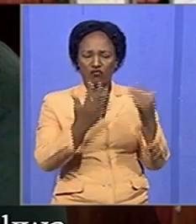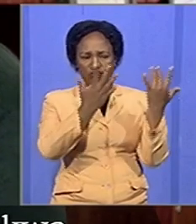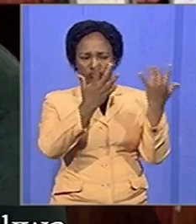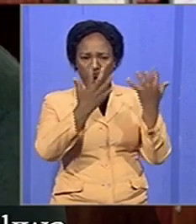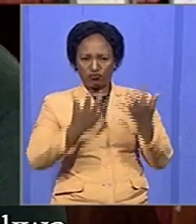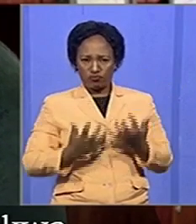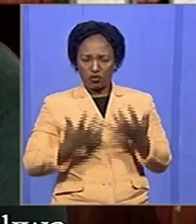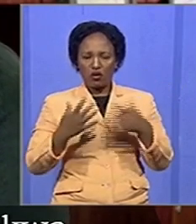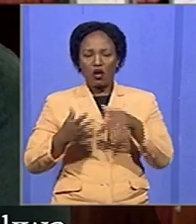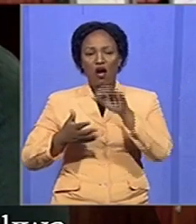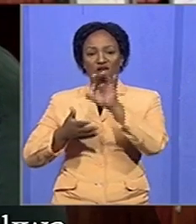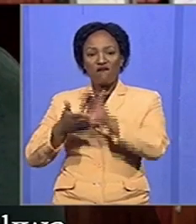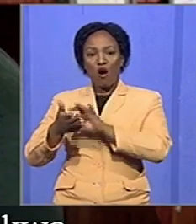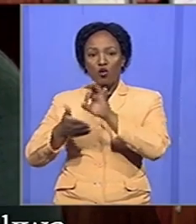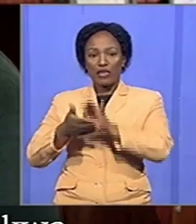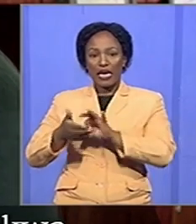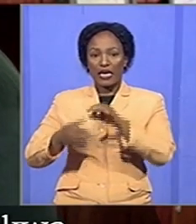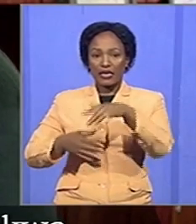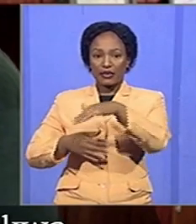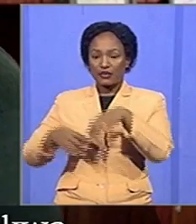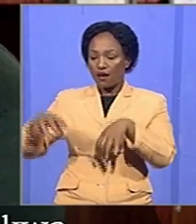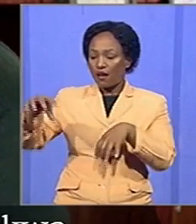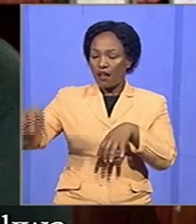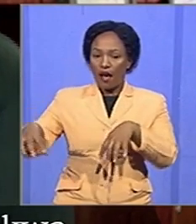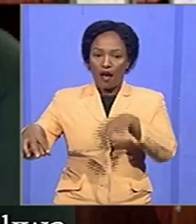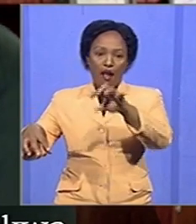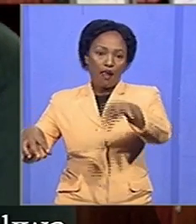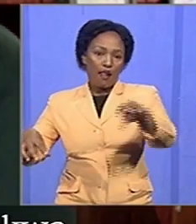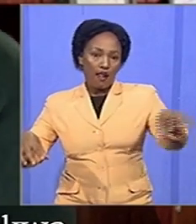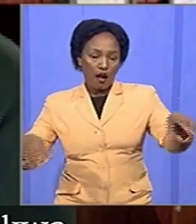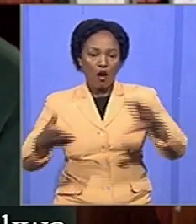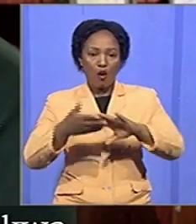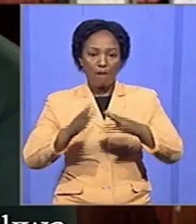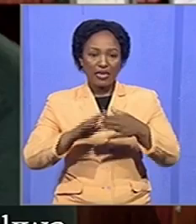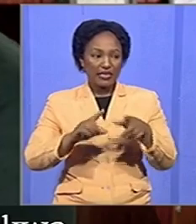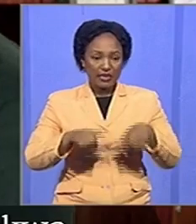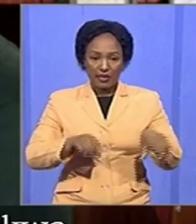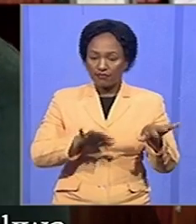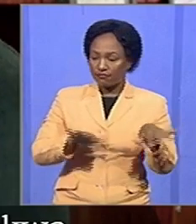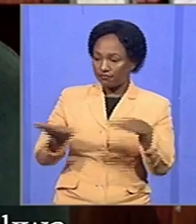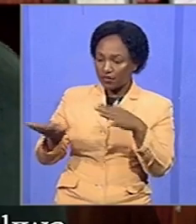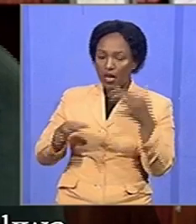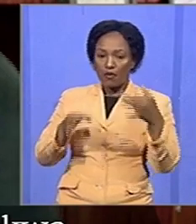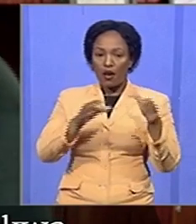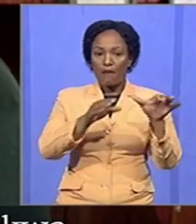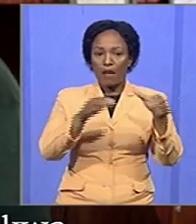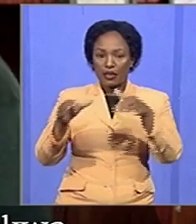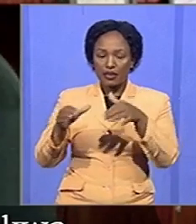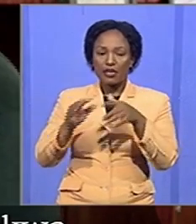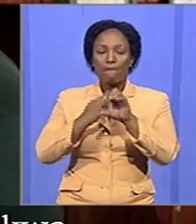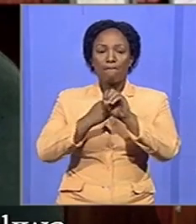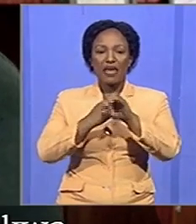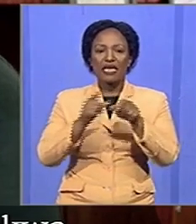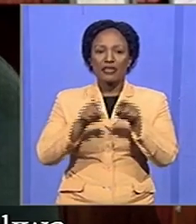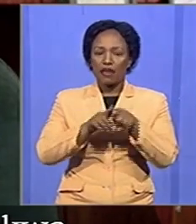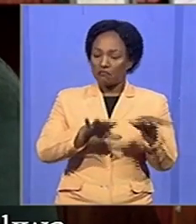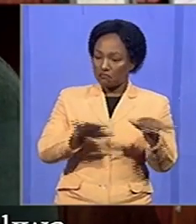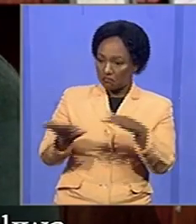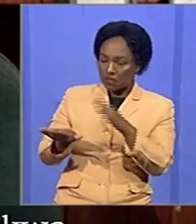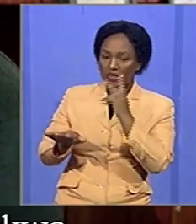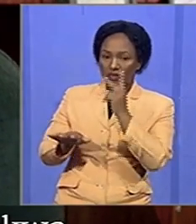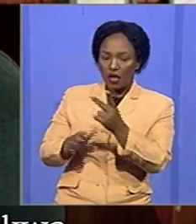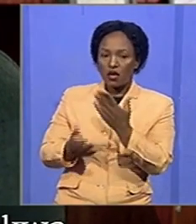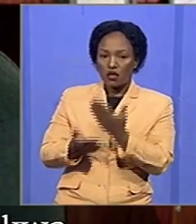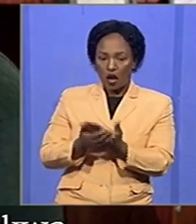station, one of it is placed at the voting station where the community can see it, political parties see it, the media see it. And then the second one we